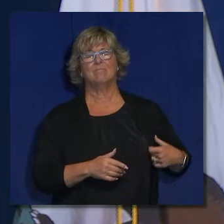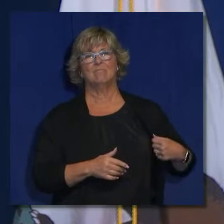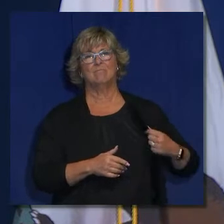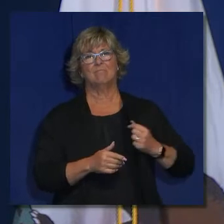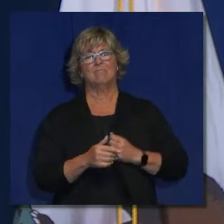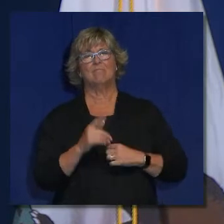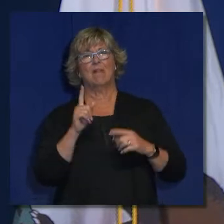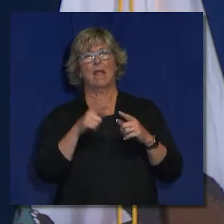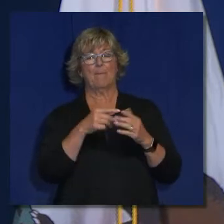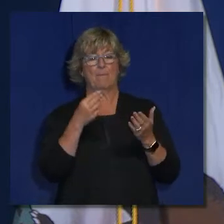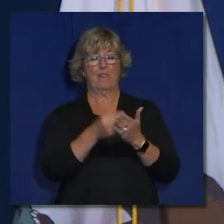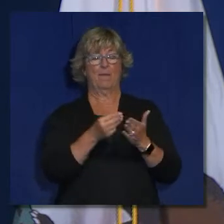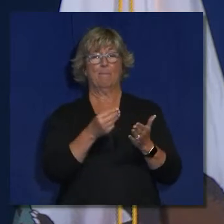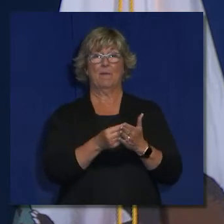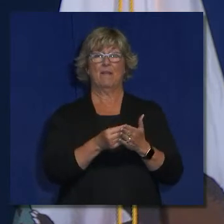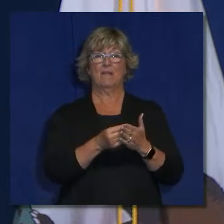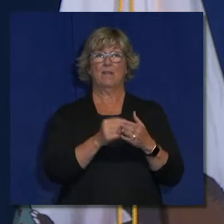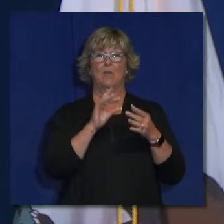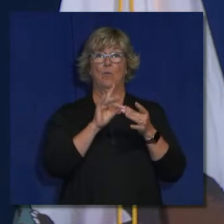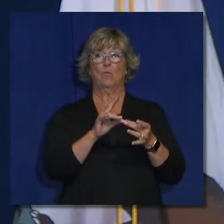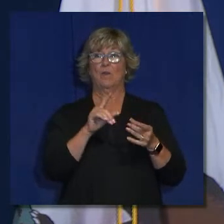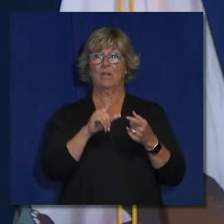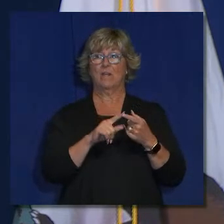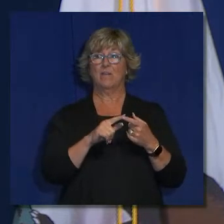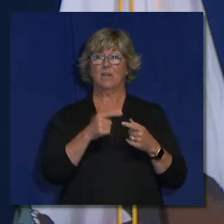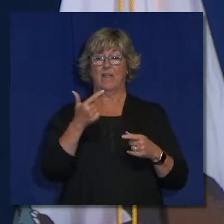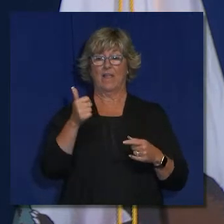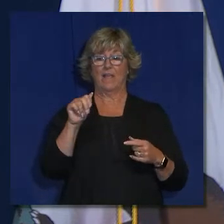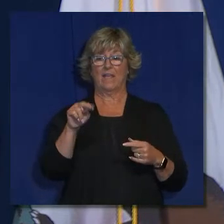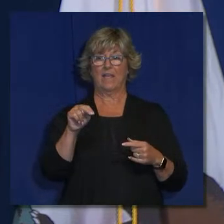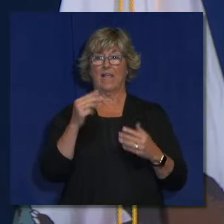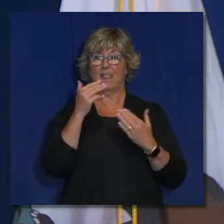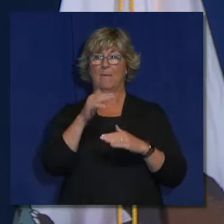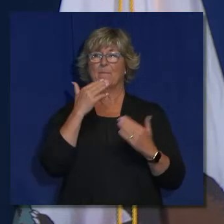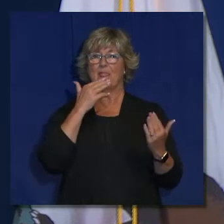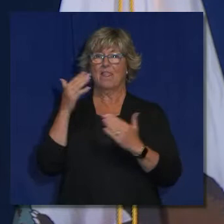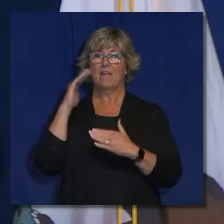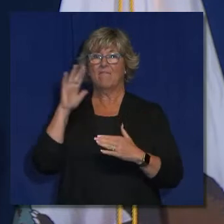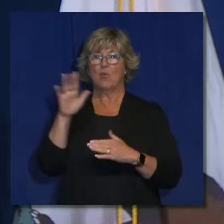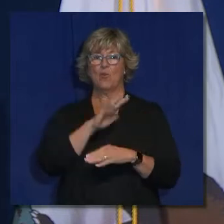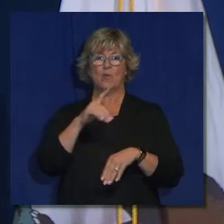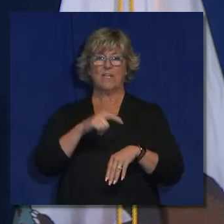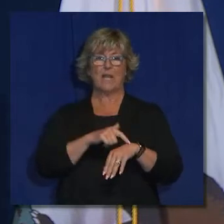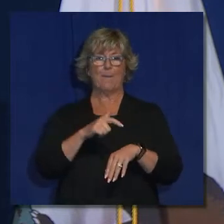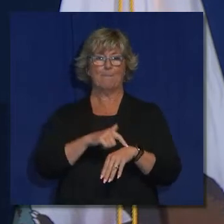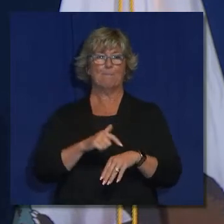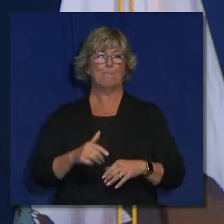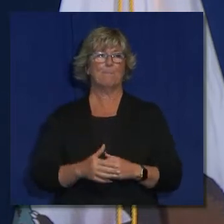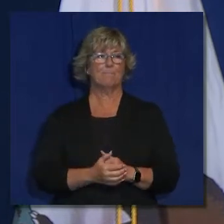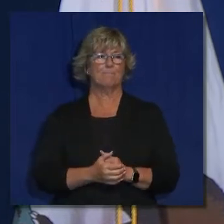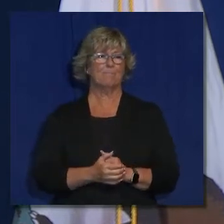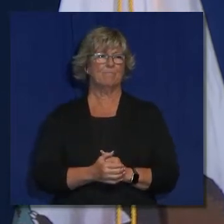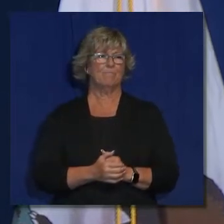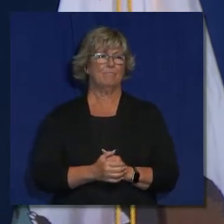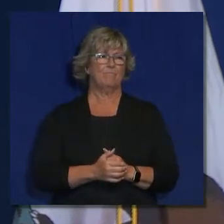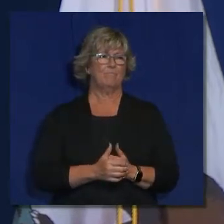capital questions related to the GAN limit. Thank you all very, very much for your time today.